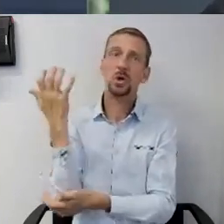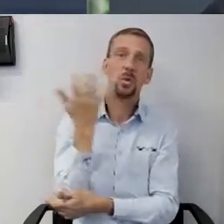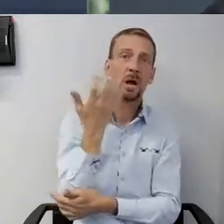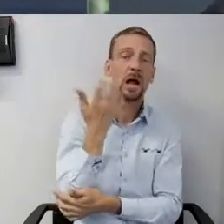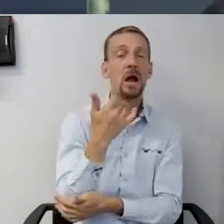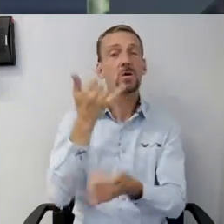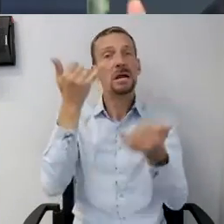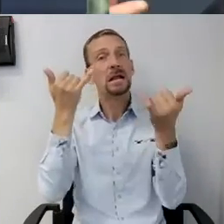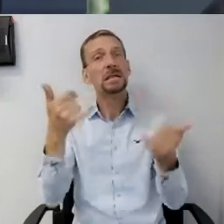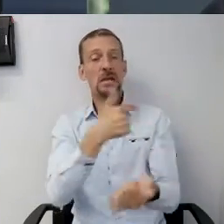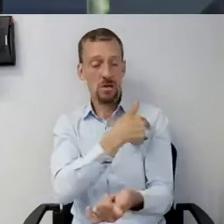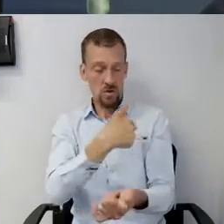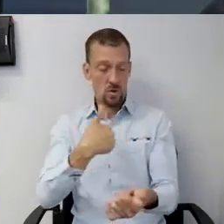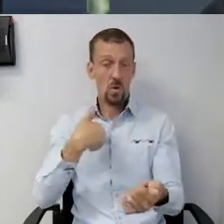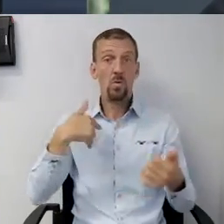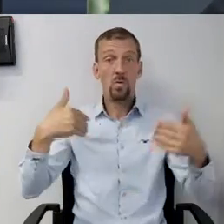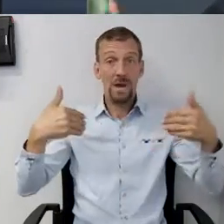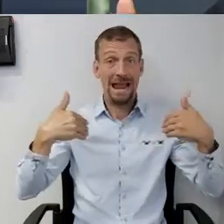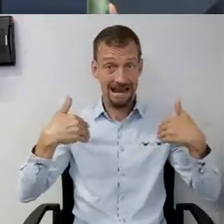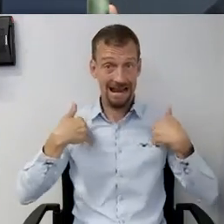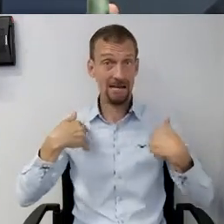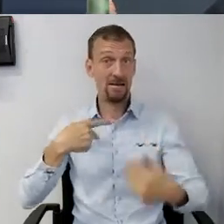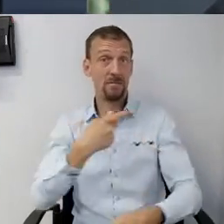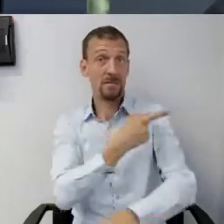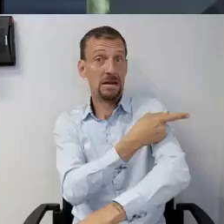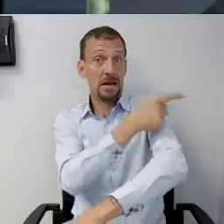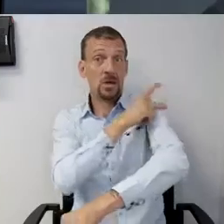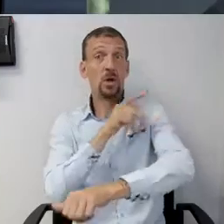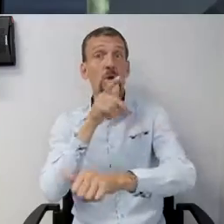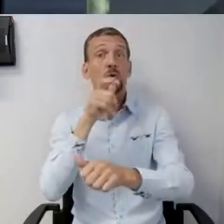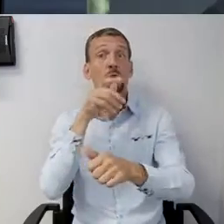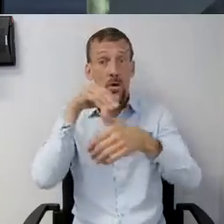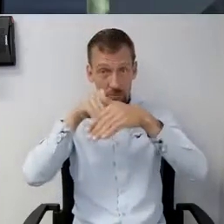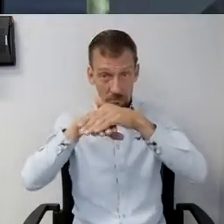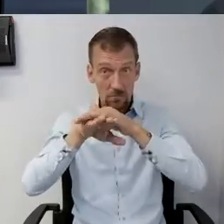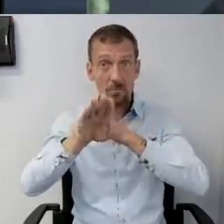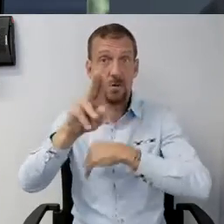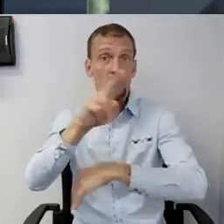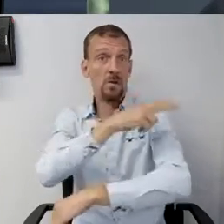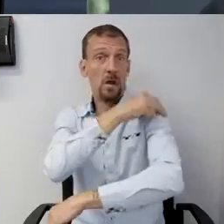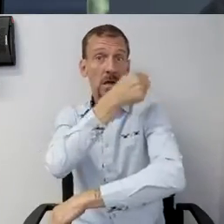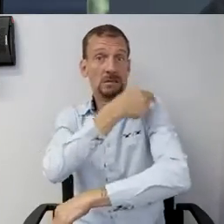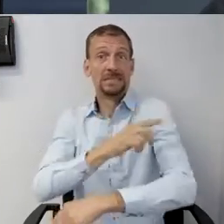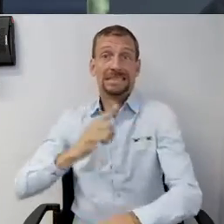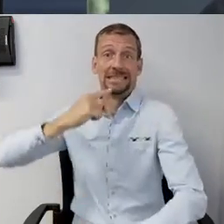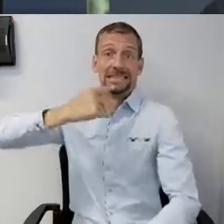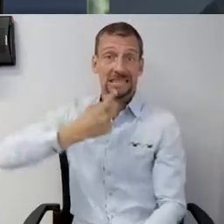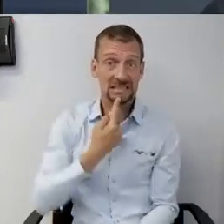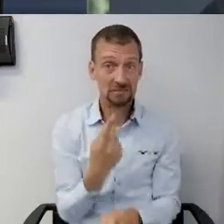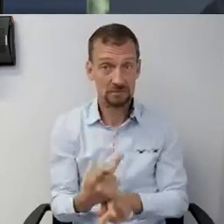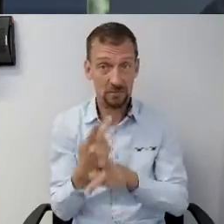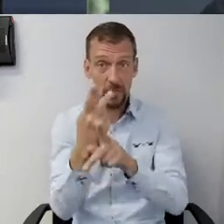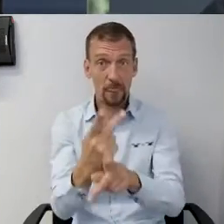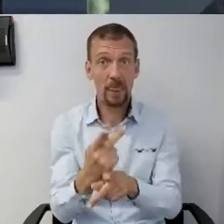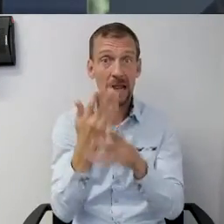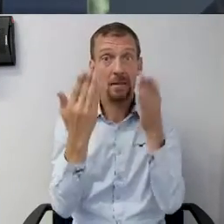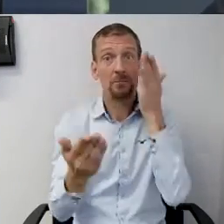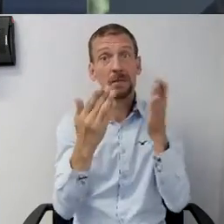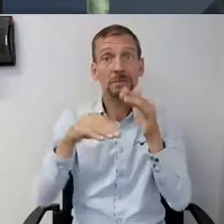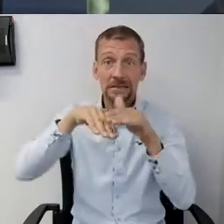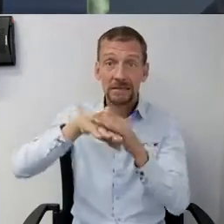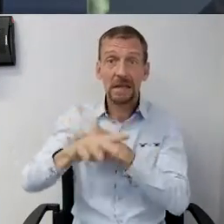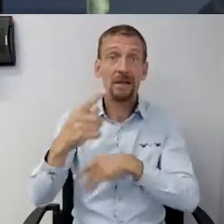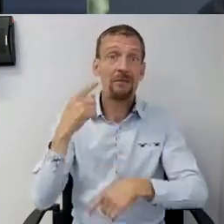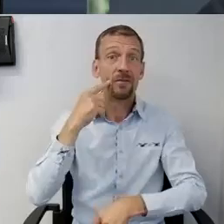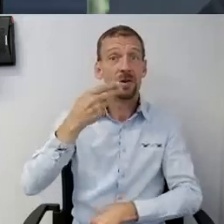have patients, obviously that they're admitted into the acute care hospital. They may be admitted for a hip